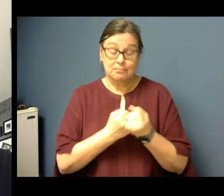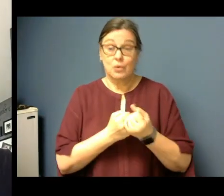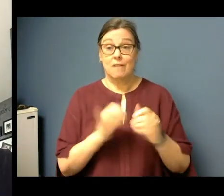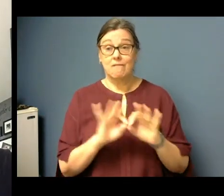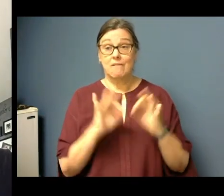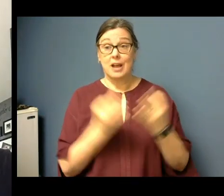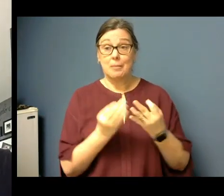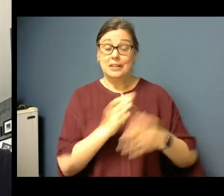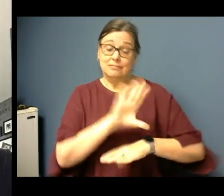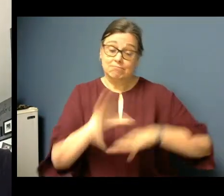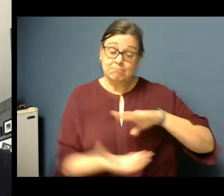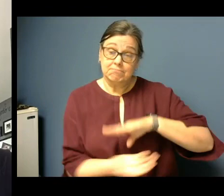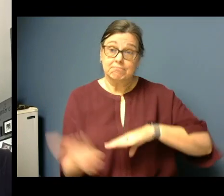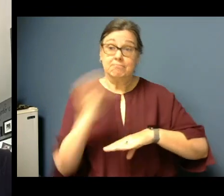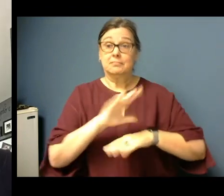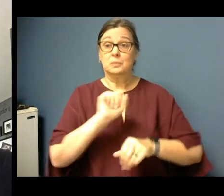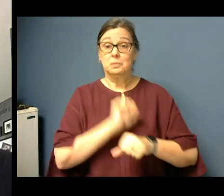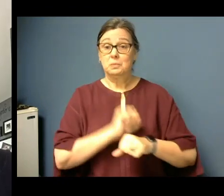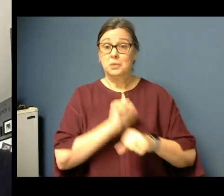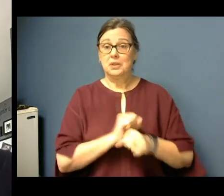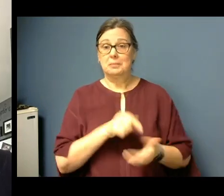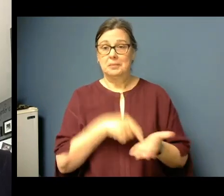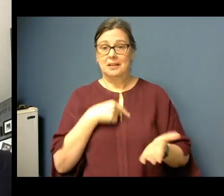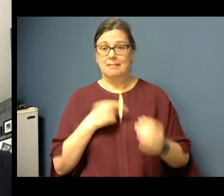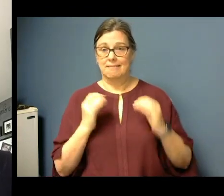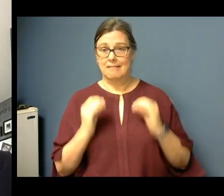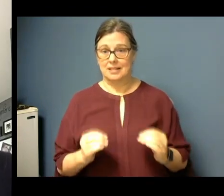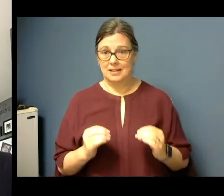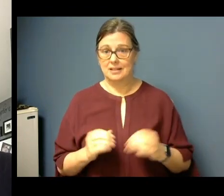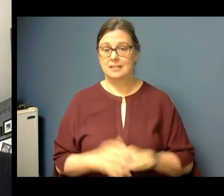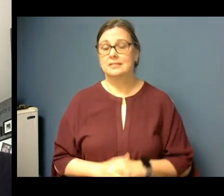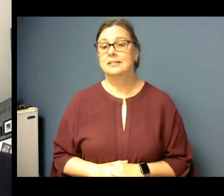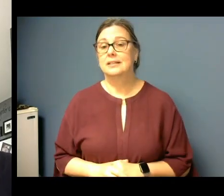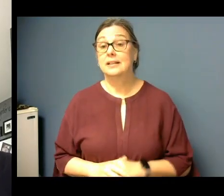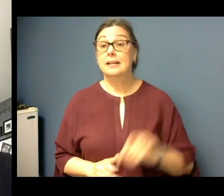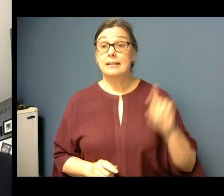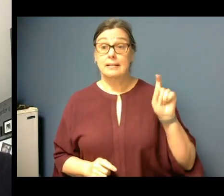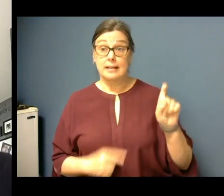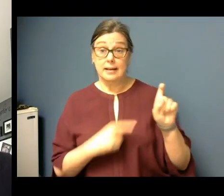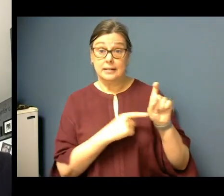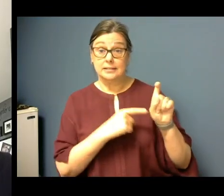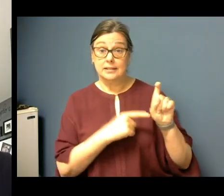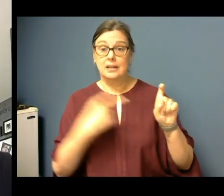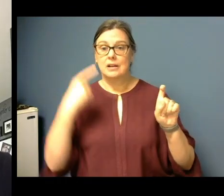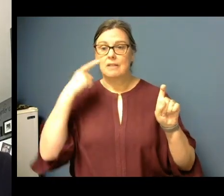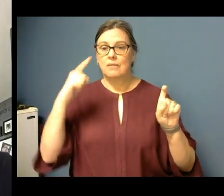men. X is for the radical histories that didn't get recorded.